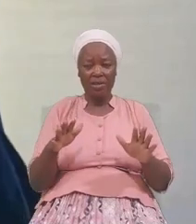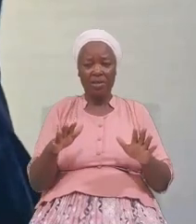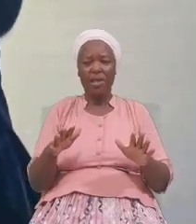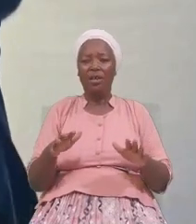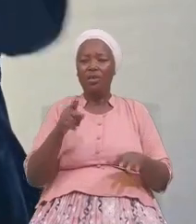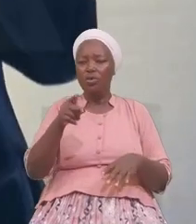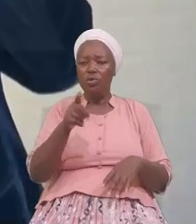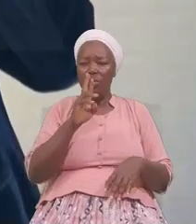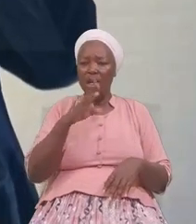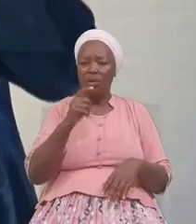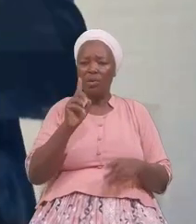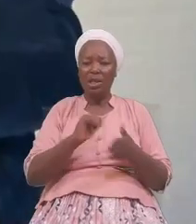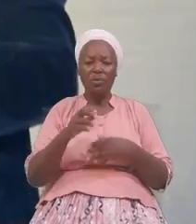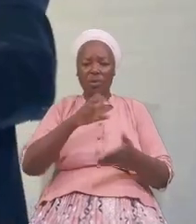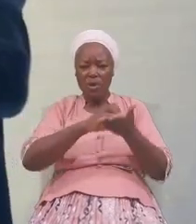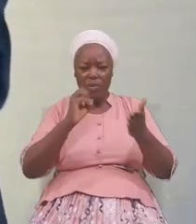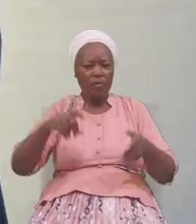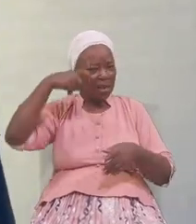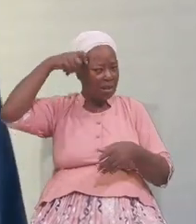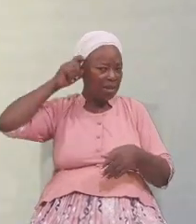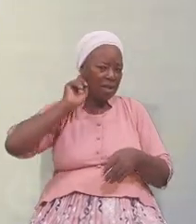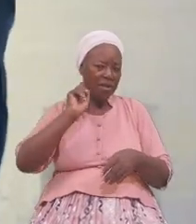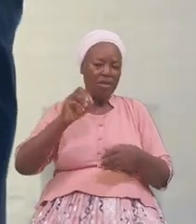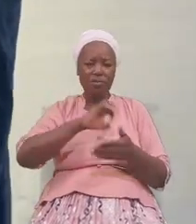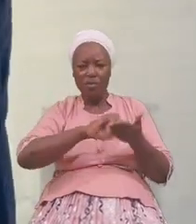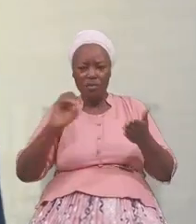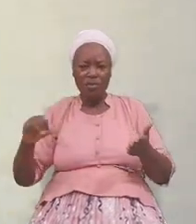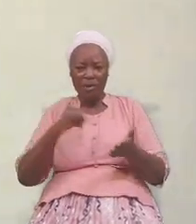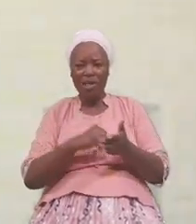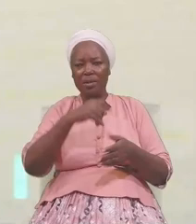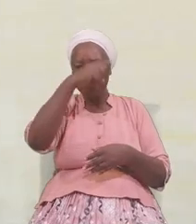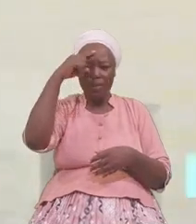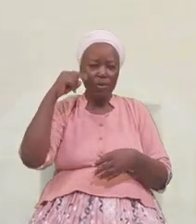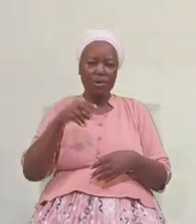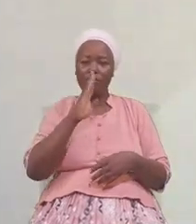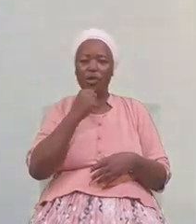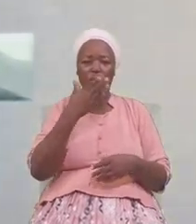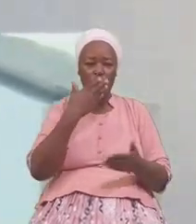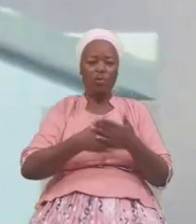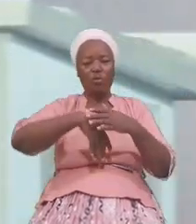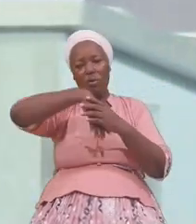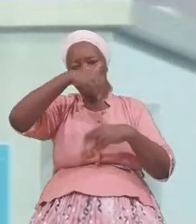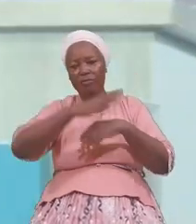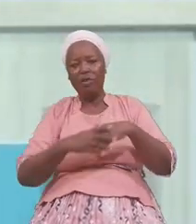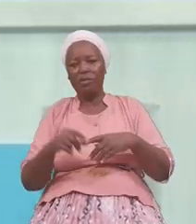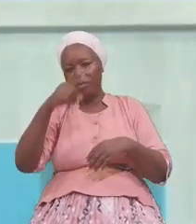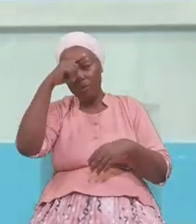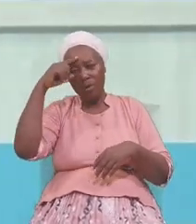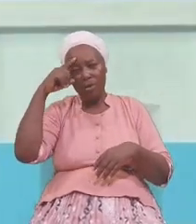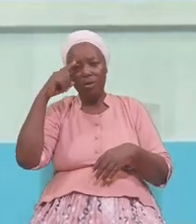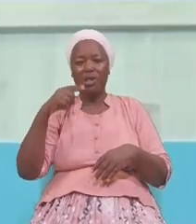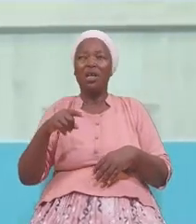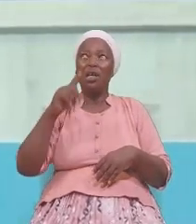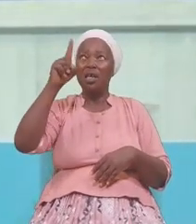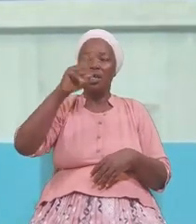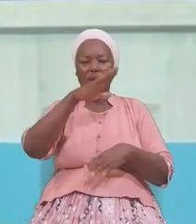the one that will pluck out the hearing aid, because be of good cheer. Behold,